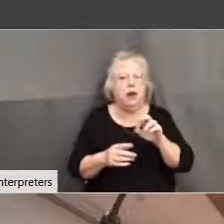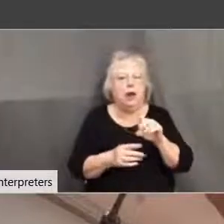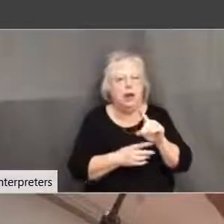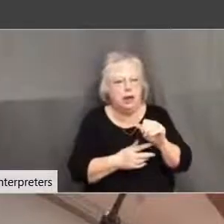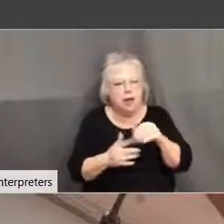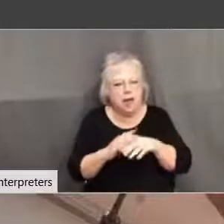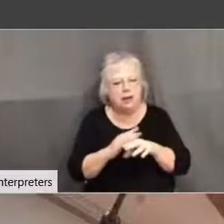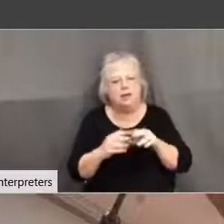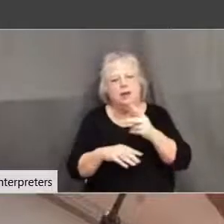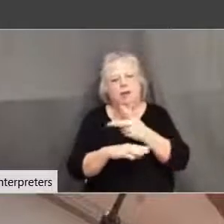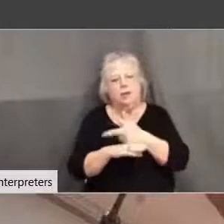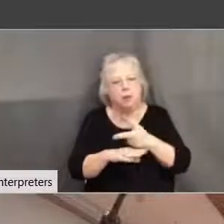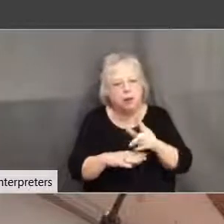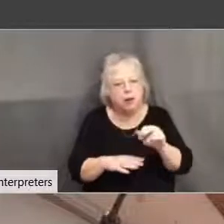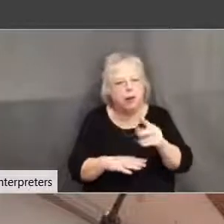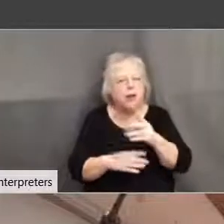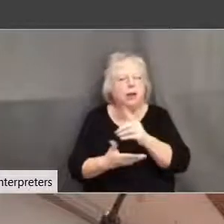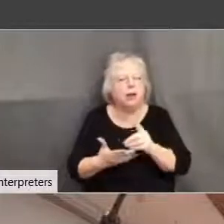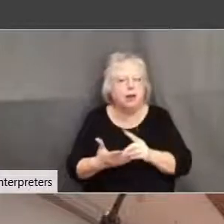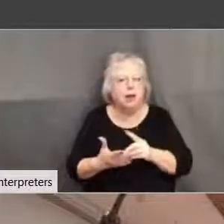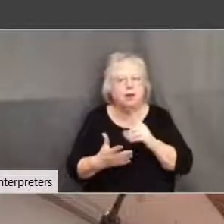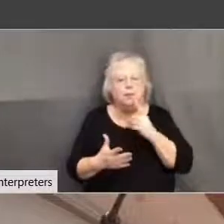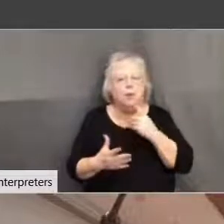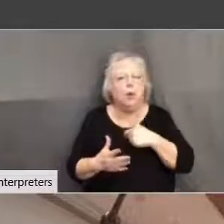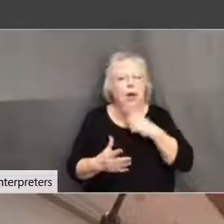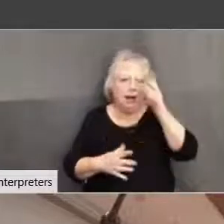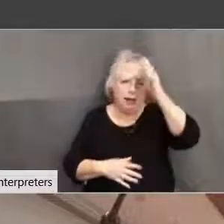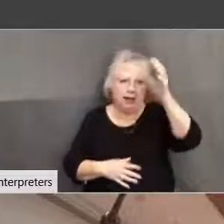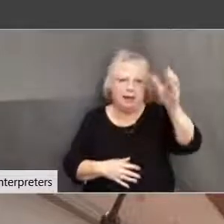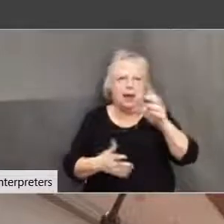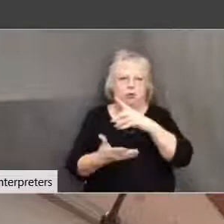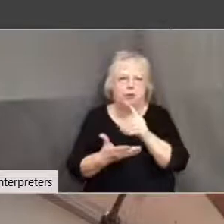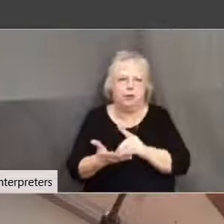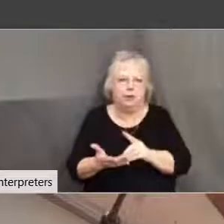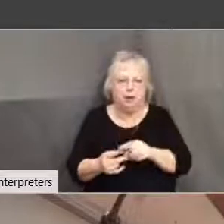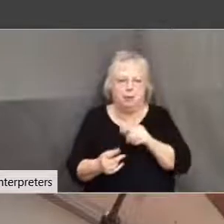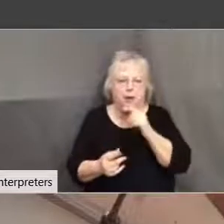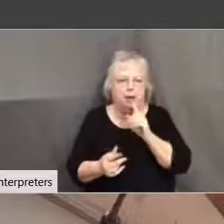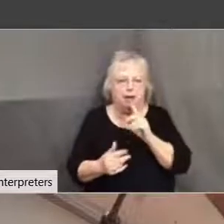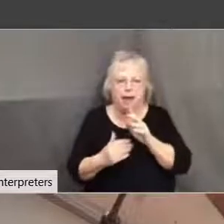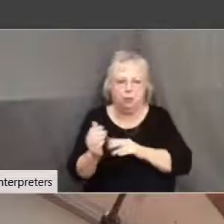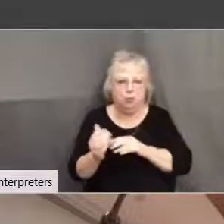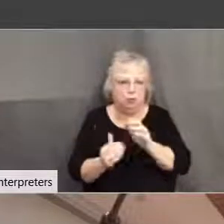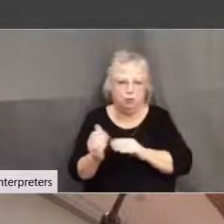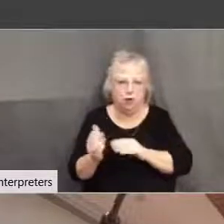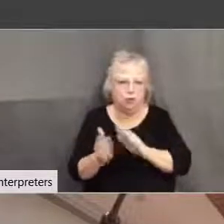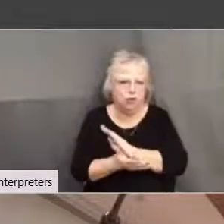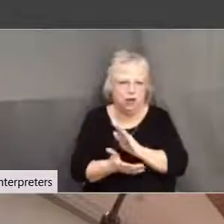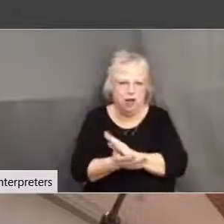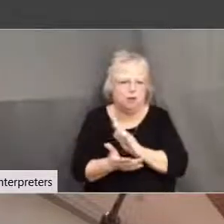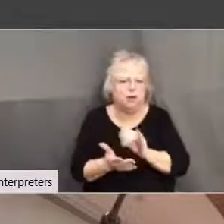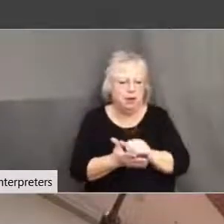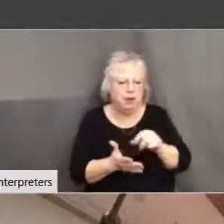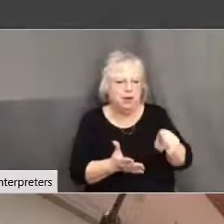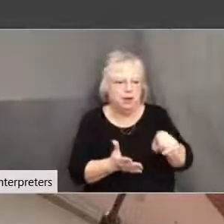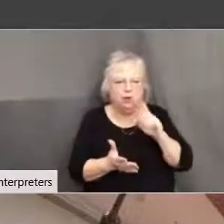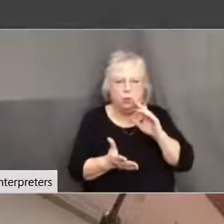conceptual design. We don't have the actual construction documents. And that's what this will provide us.